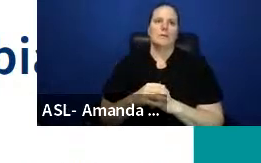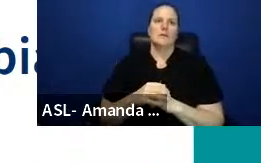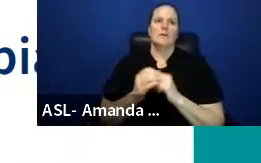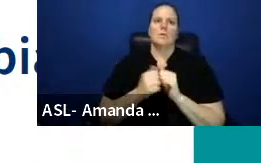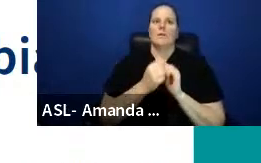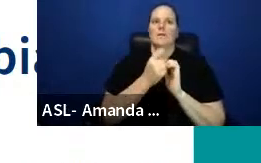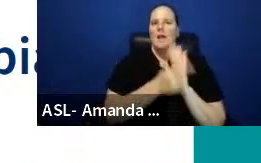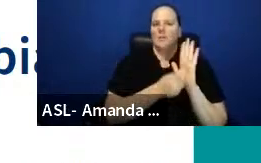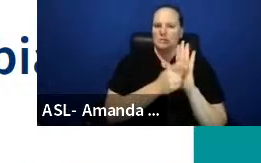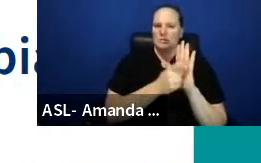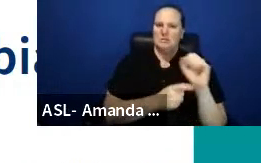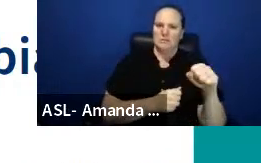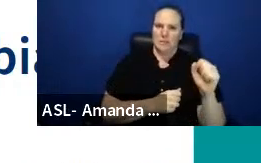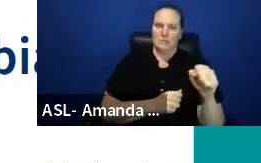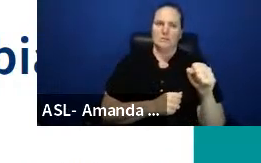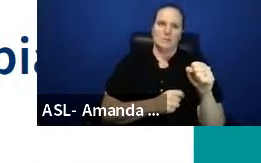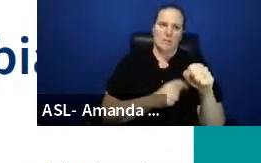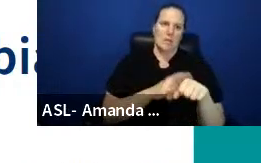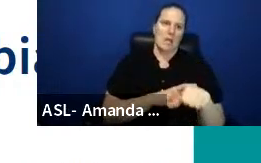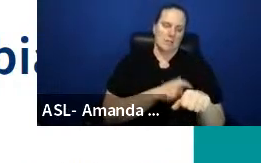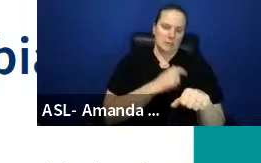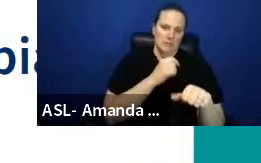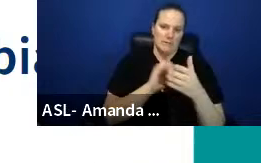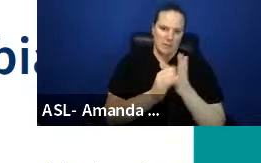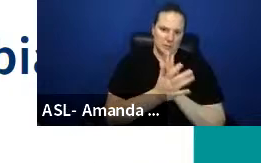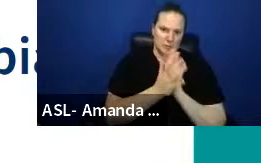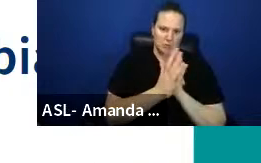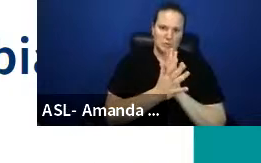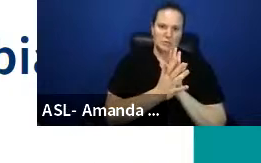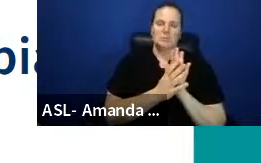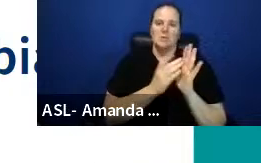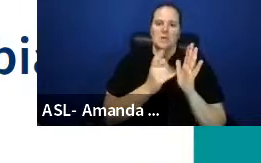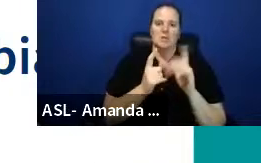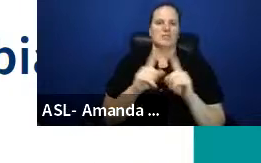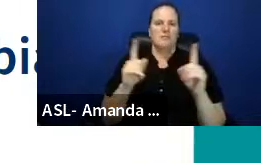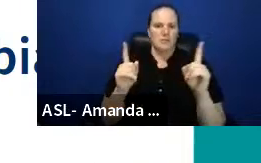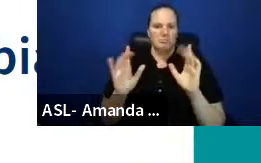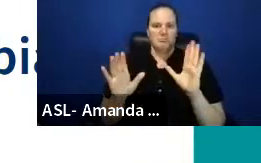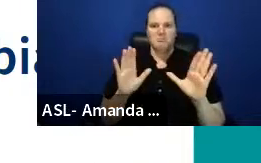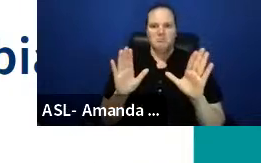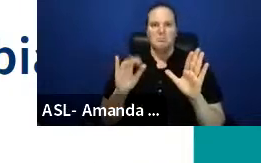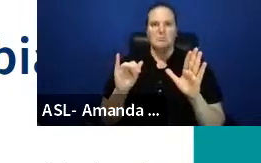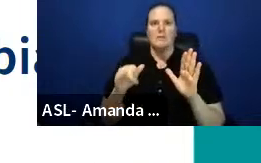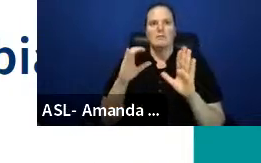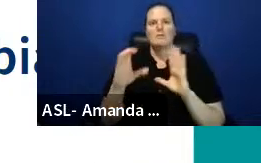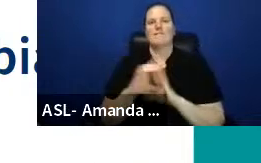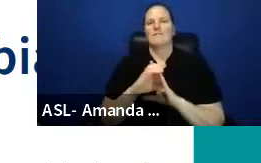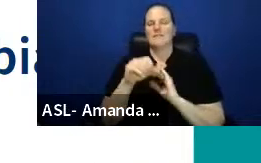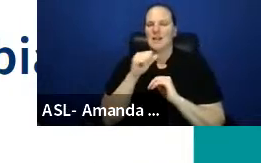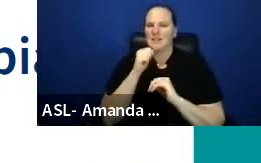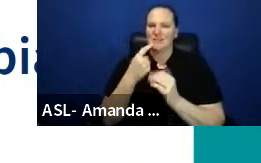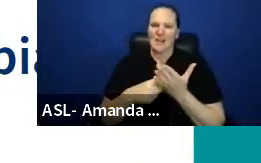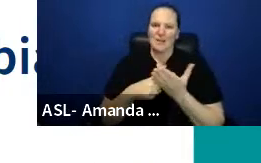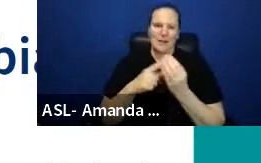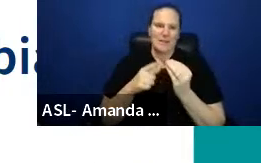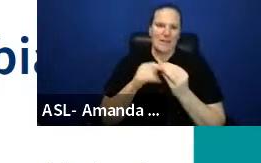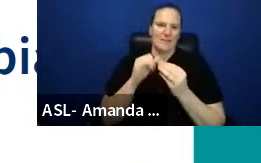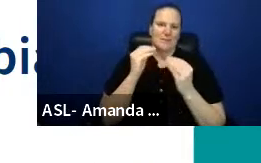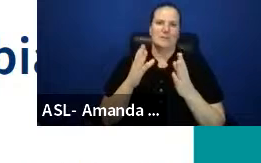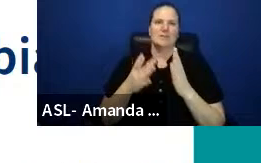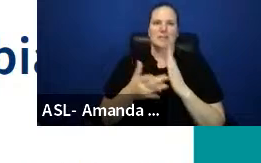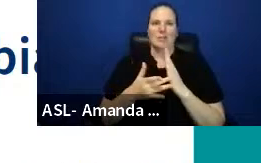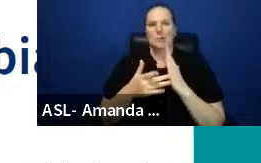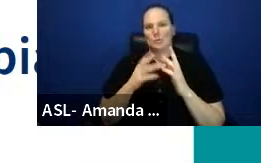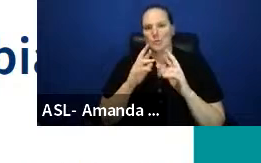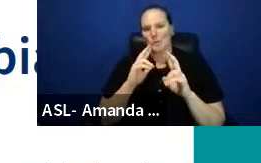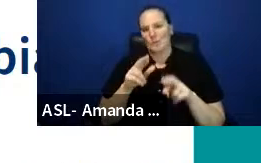hours, yes. In terms of length of that congestion, they are different. So this graphic doesn't get to that information. If you get into the technical